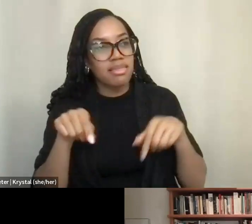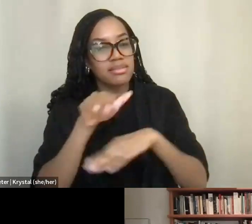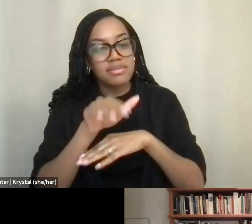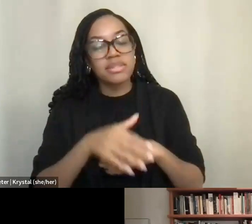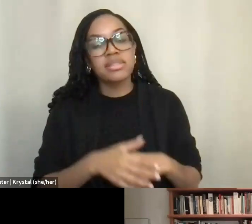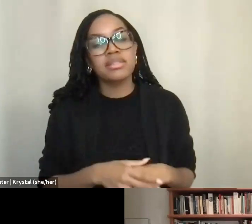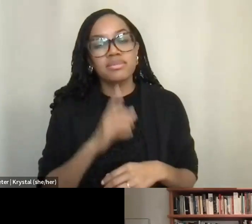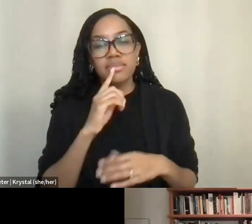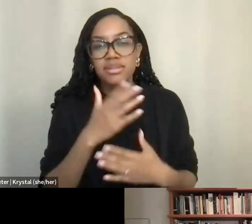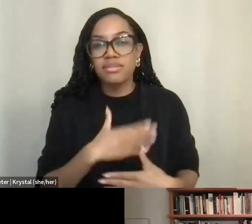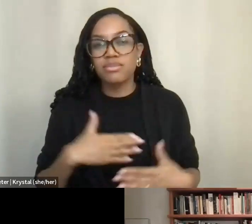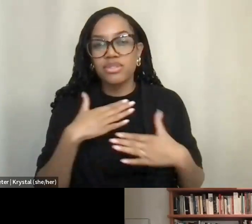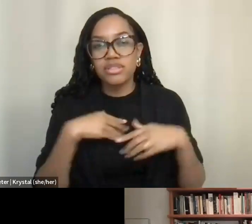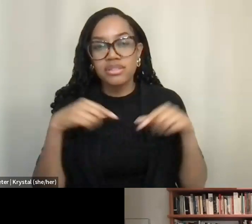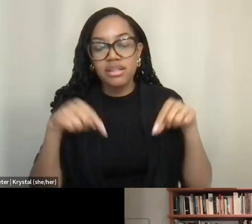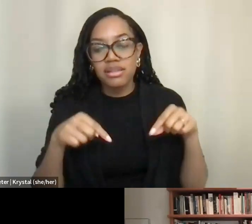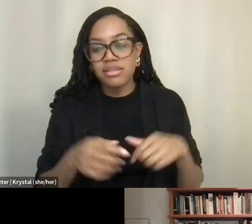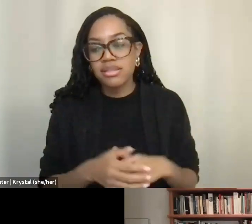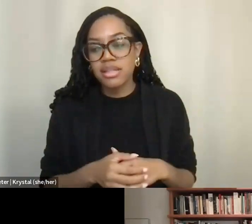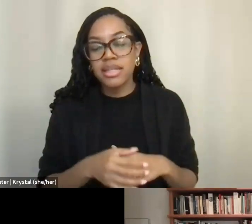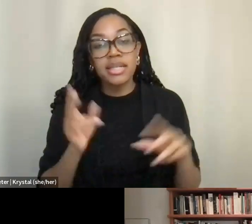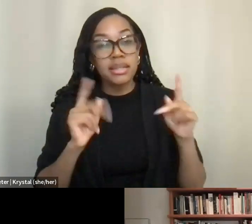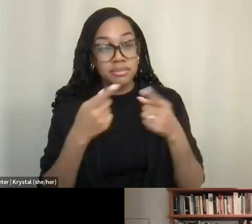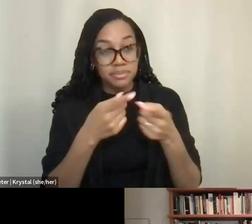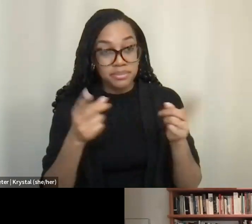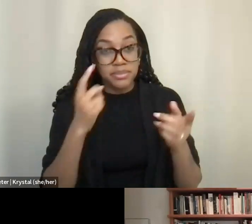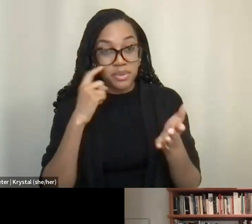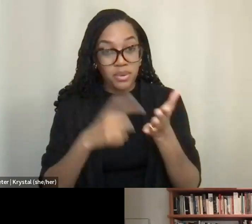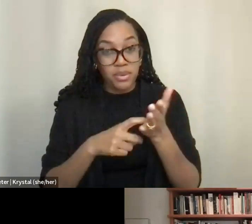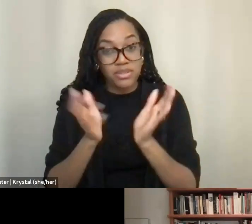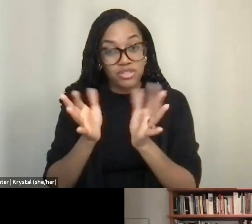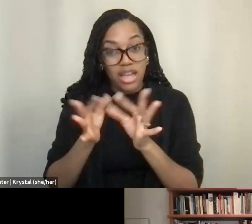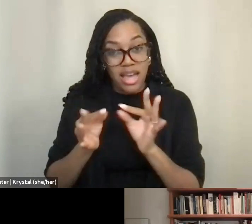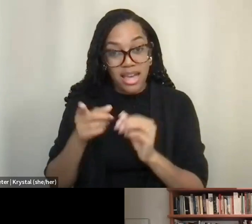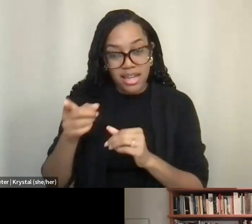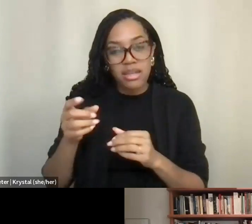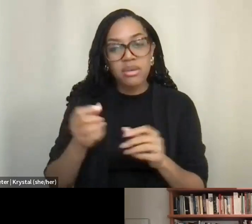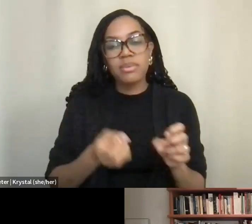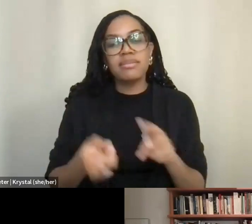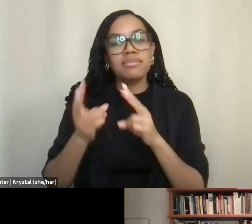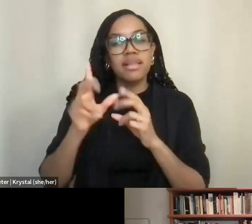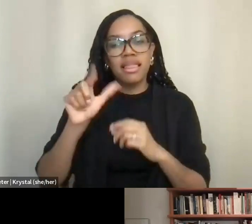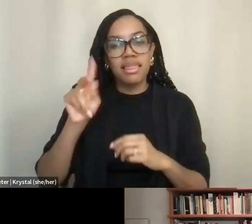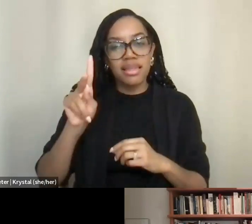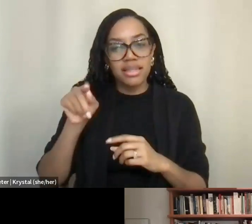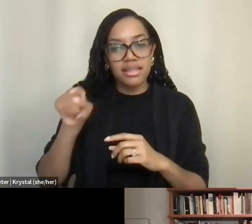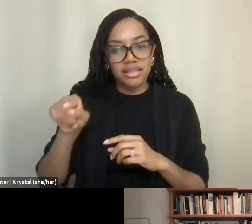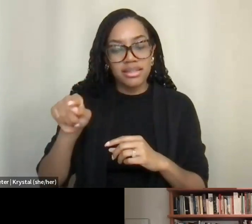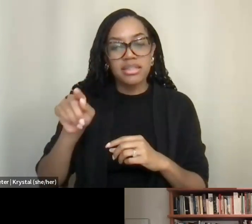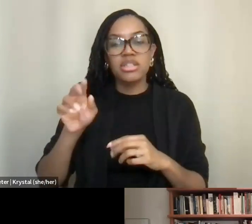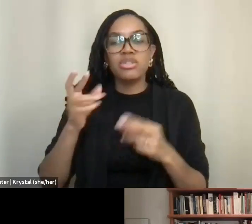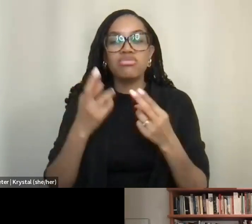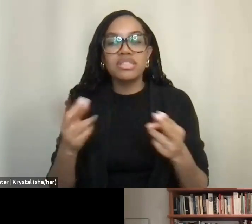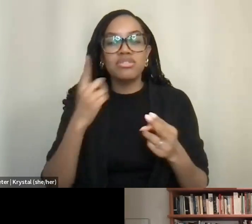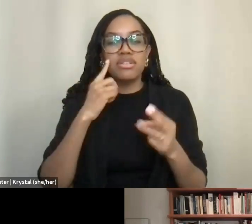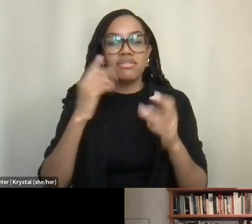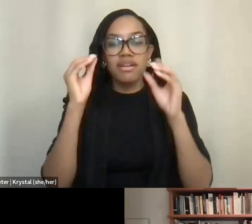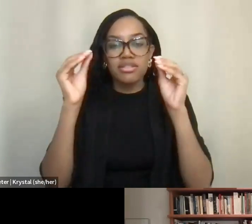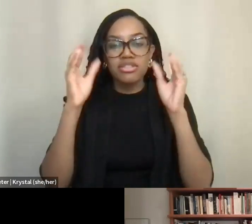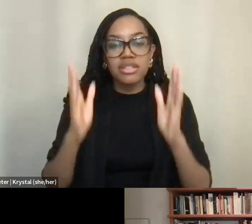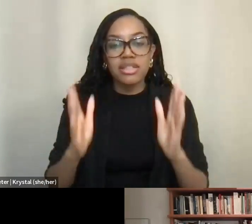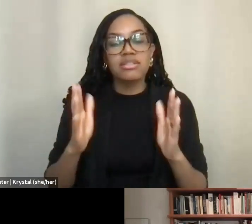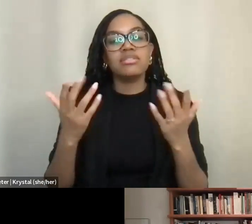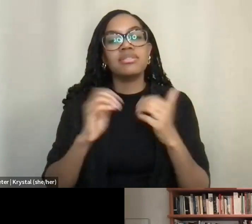And people may have seen in the chat that we dropped a link to resources for educators